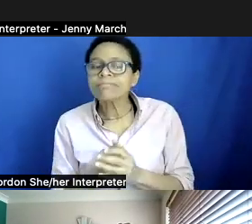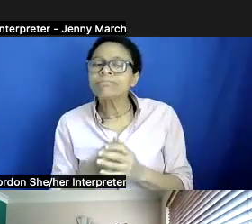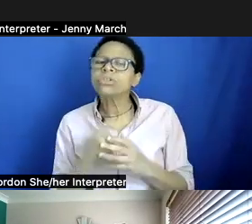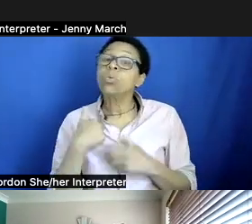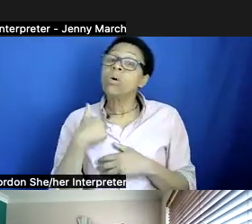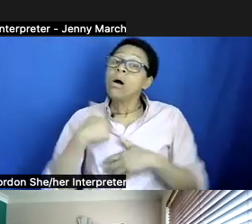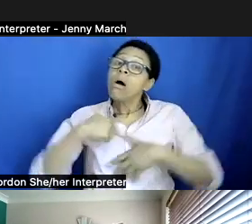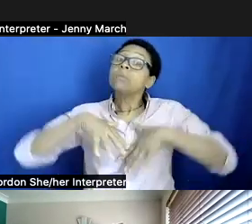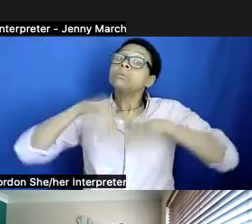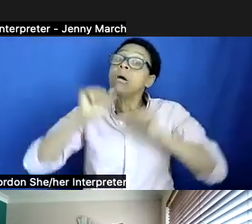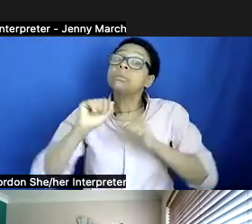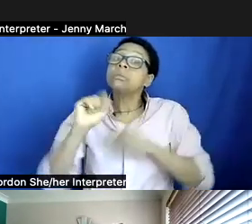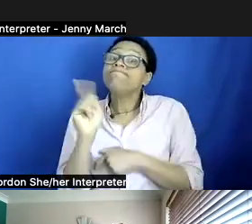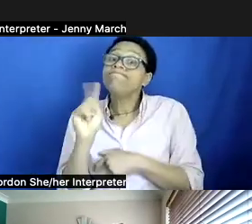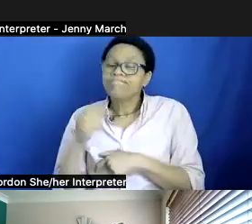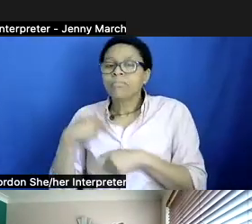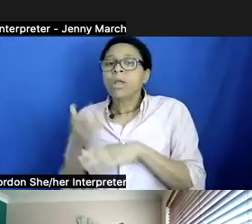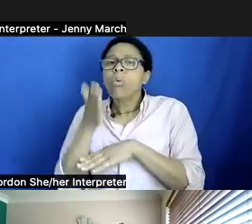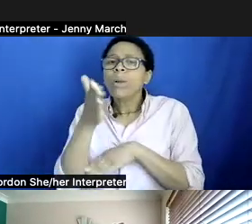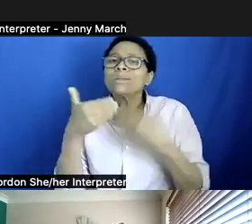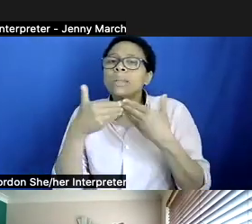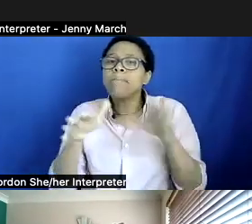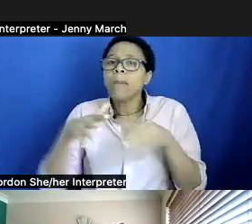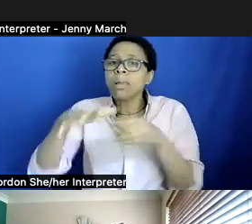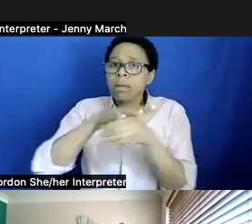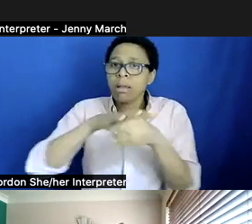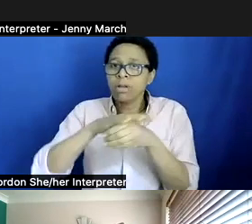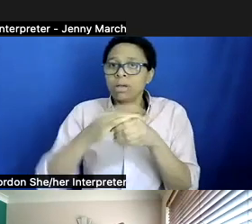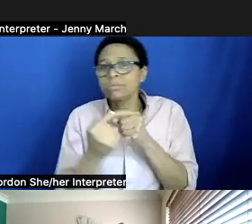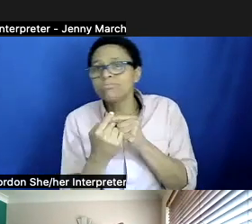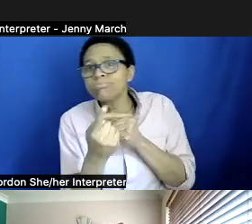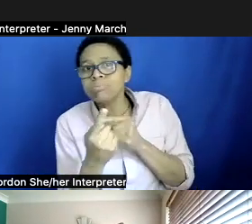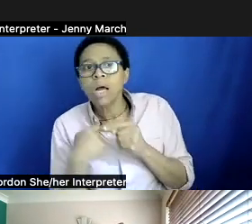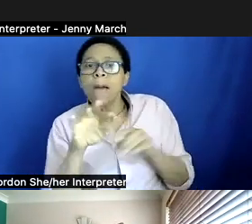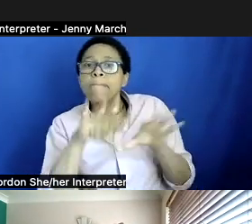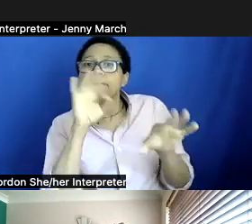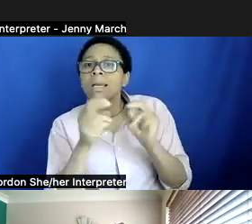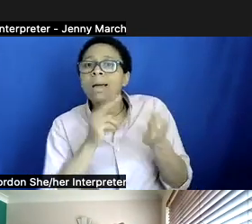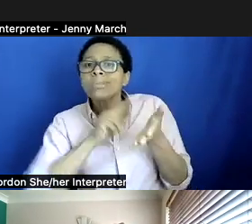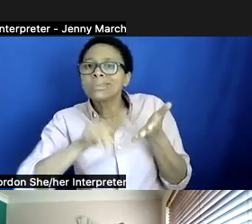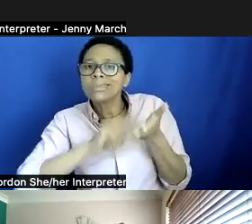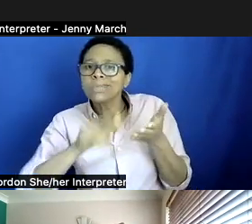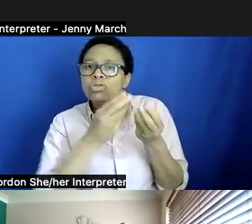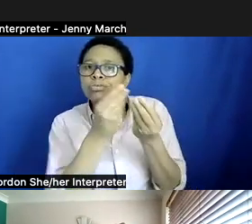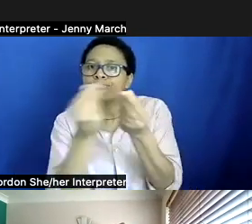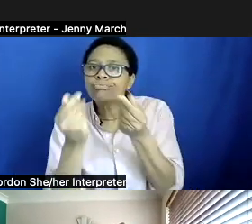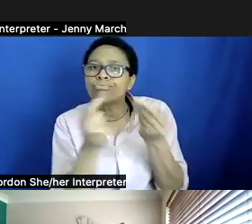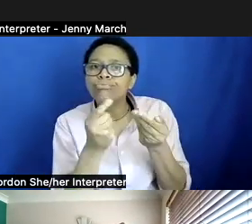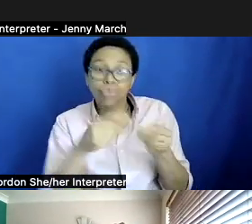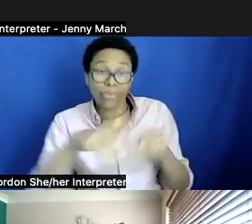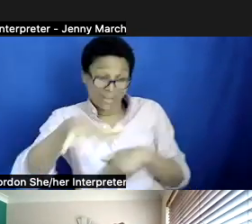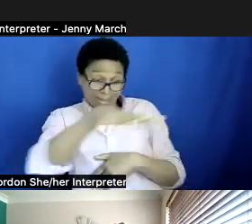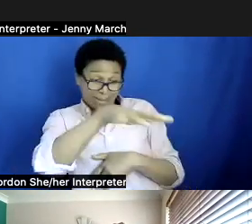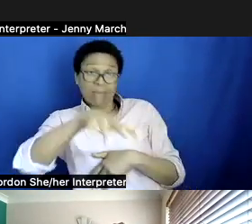public spaces near me and using the natural materials I found there. And this is a very, very